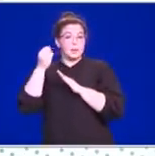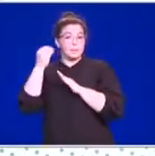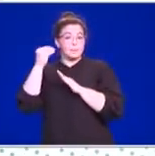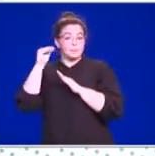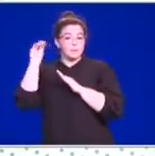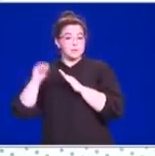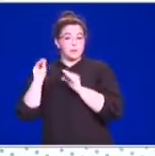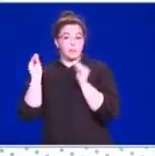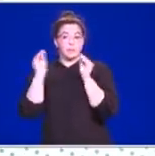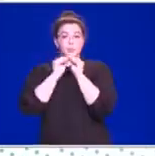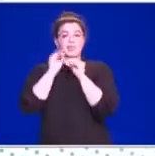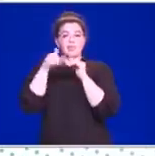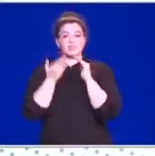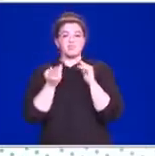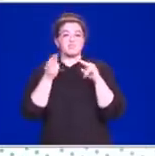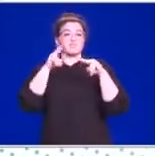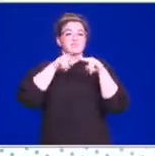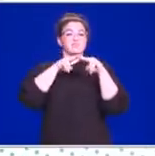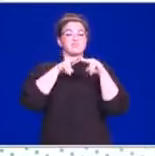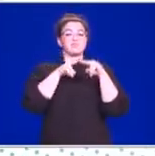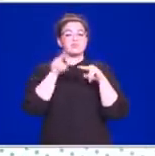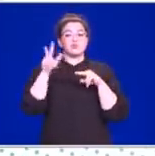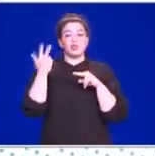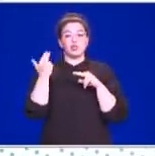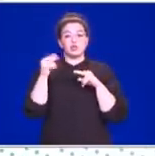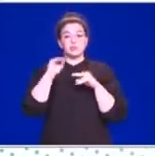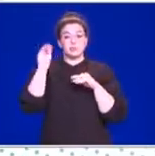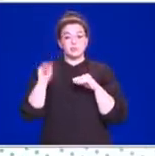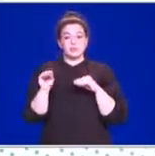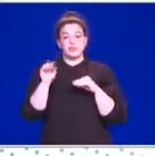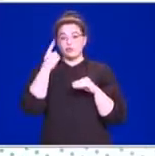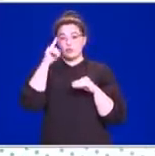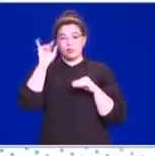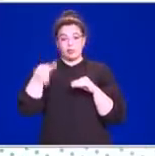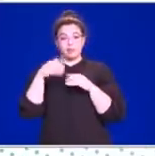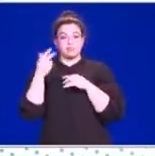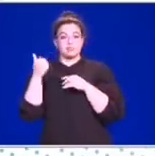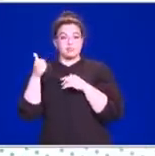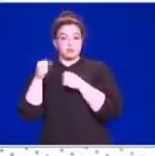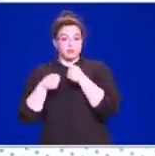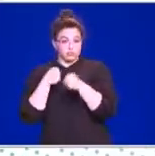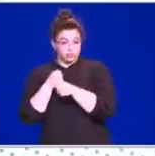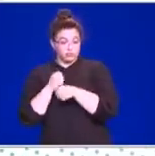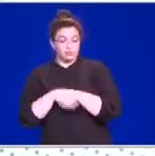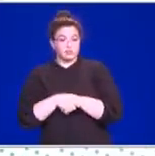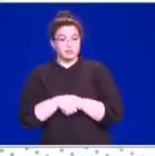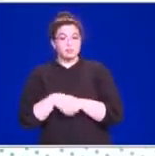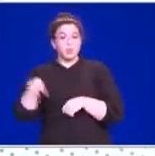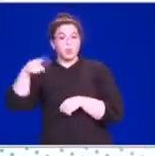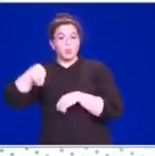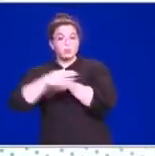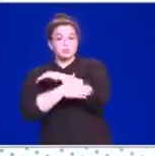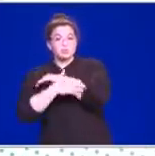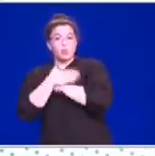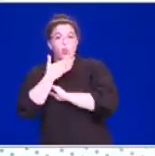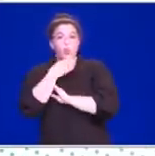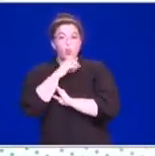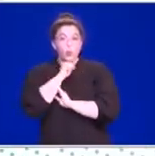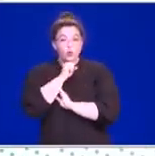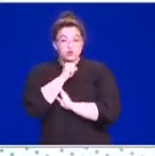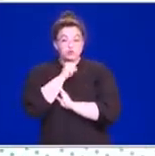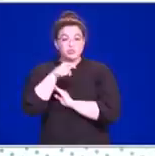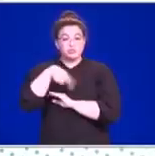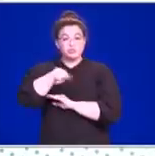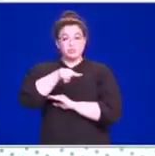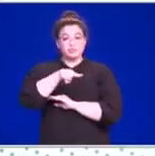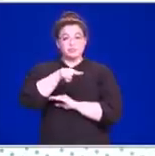was well above the 13.2% increase nationally for that decade. Those counties shaded orange, on the other